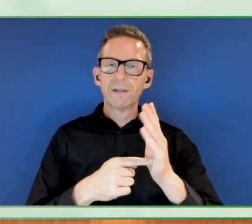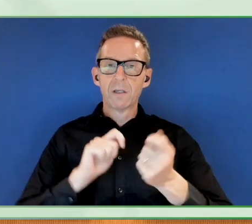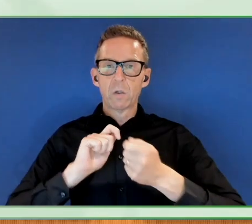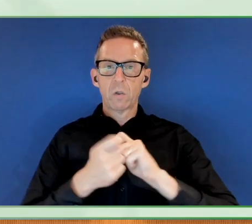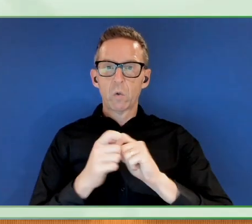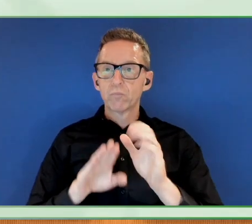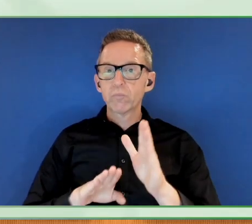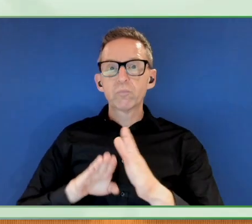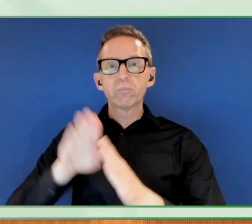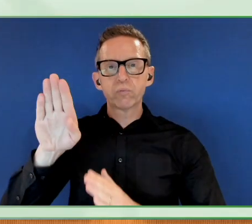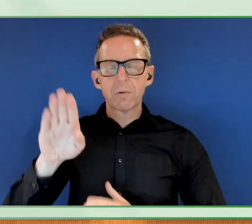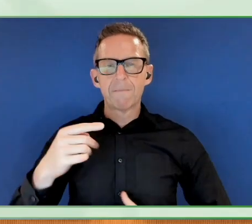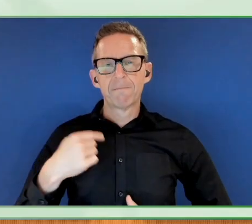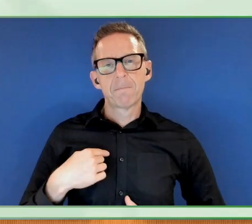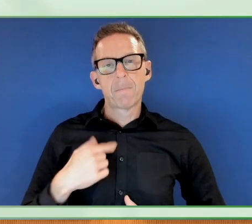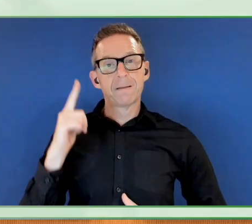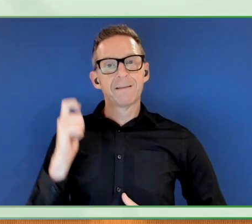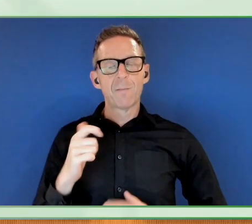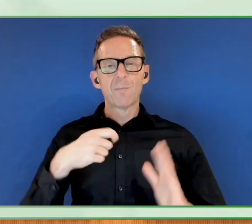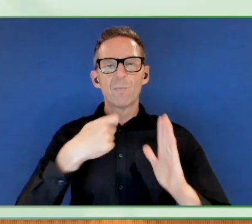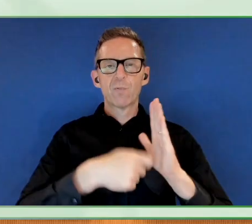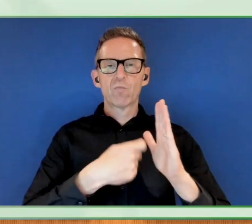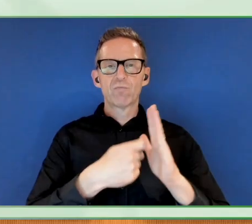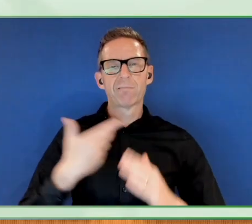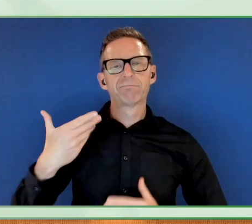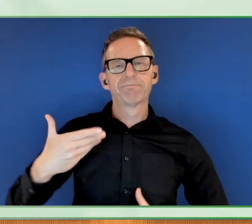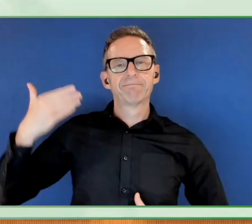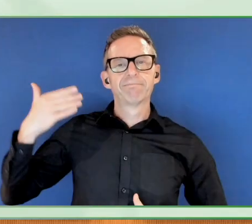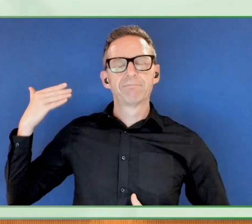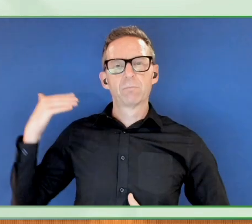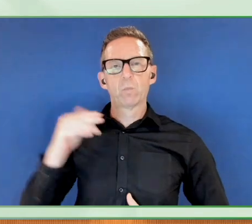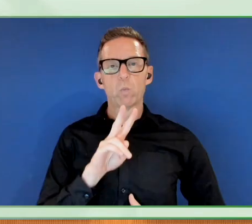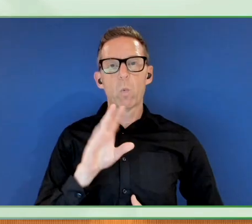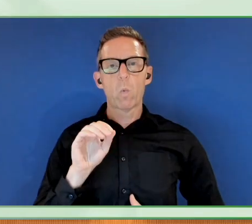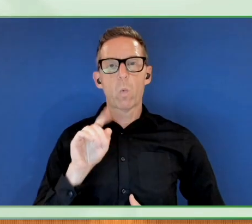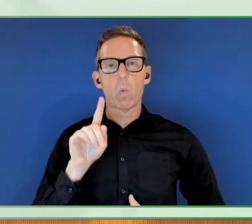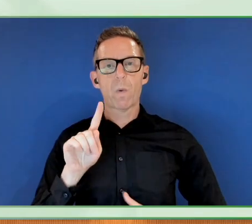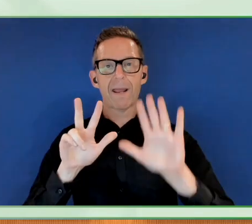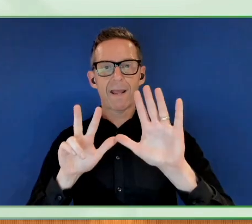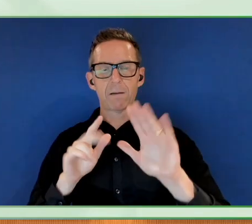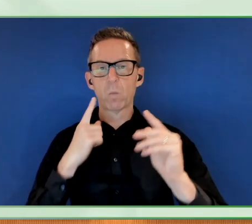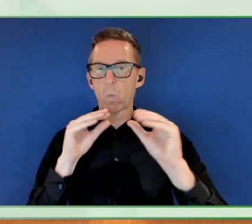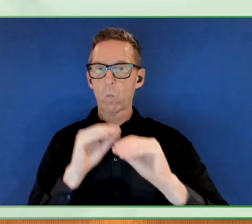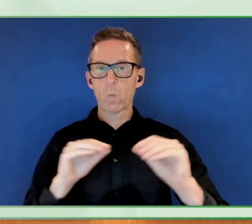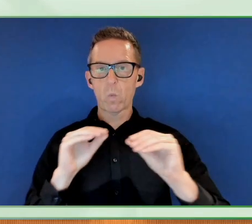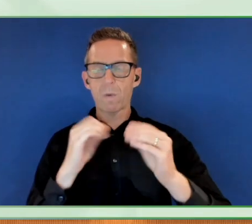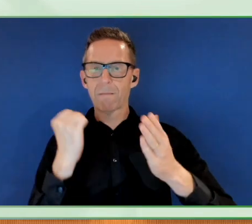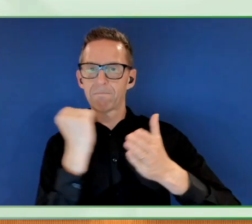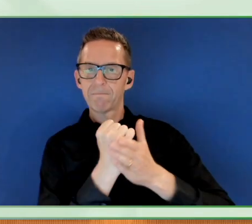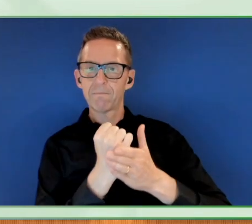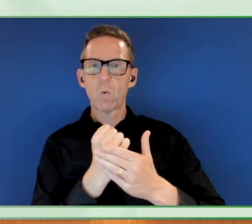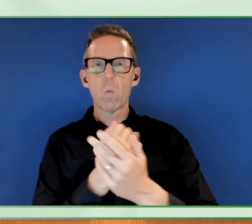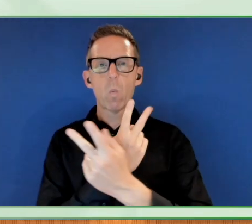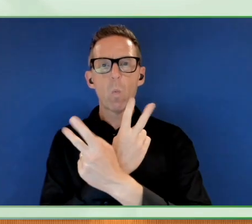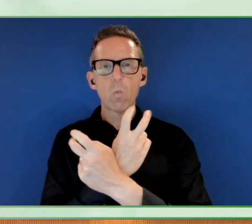in 2018, and at that time there was no quality seal in Austria and in many countries in Europe